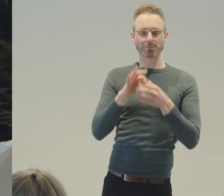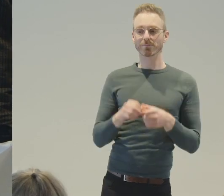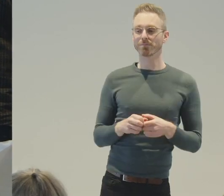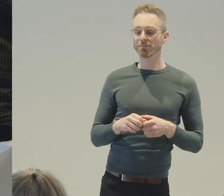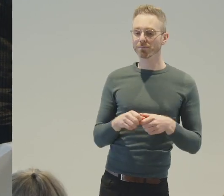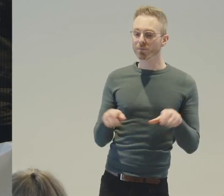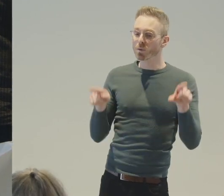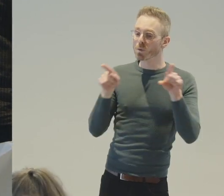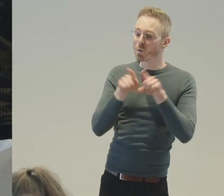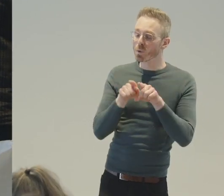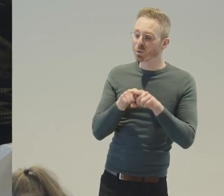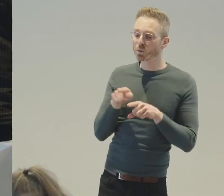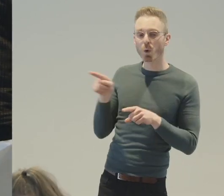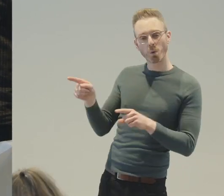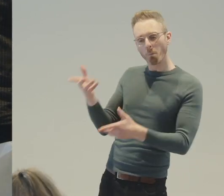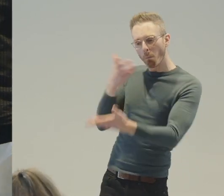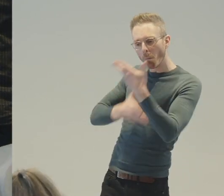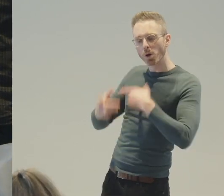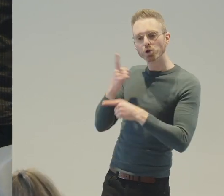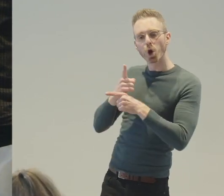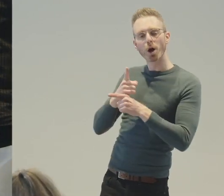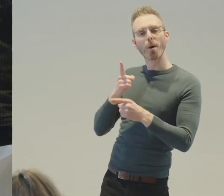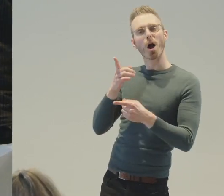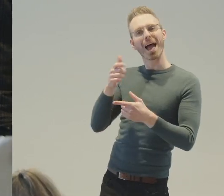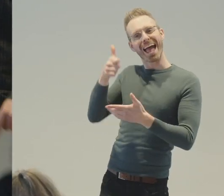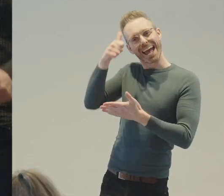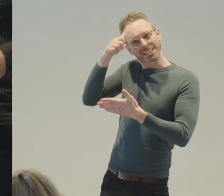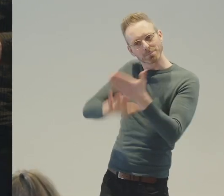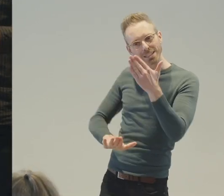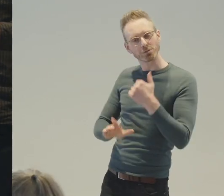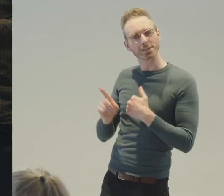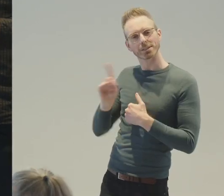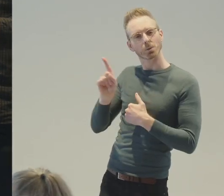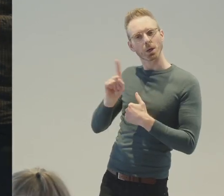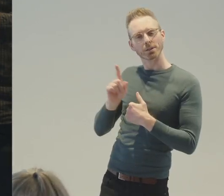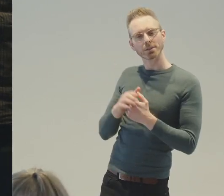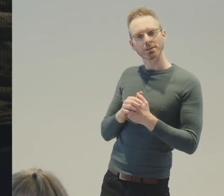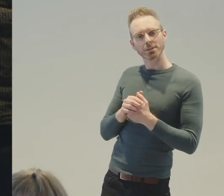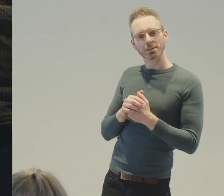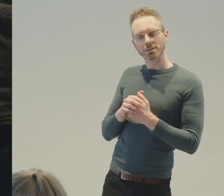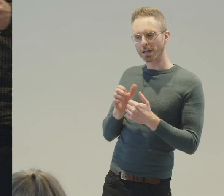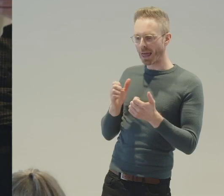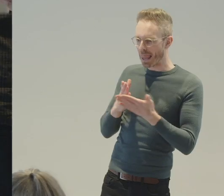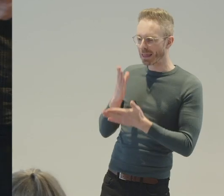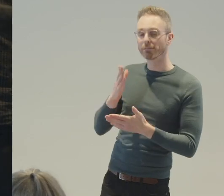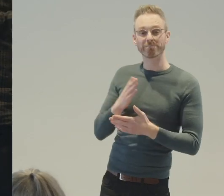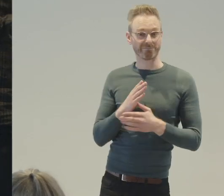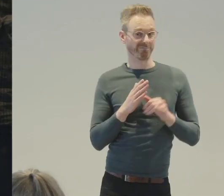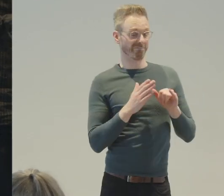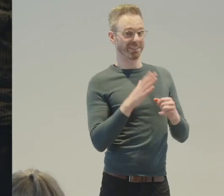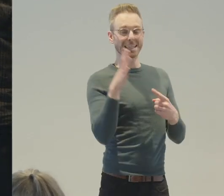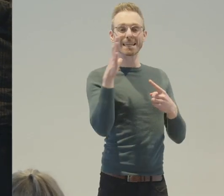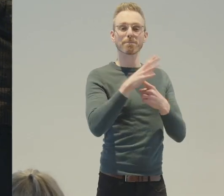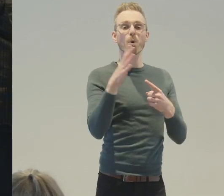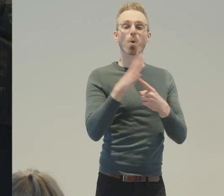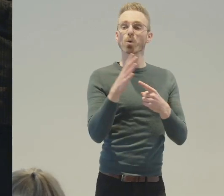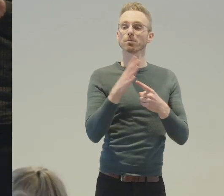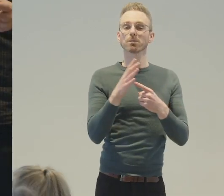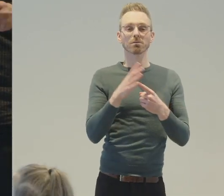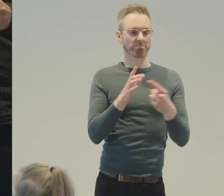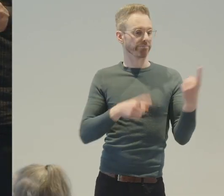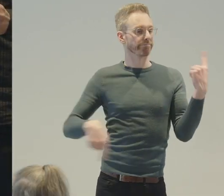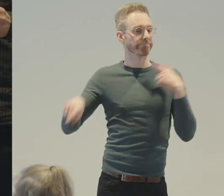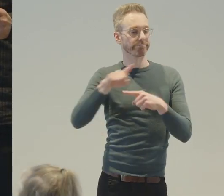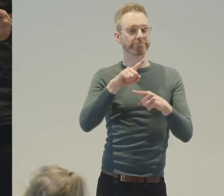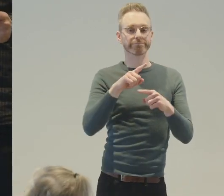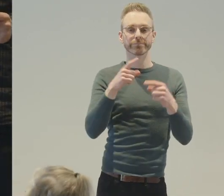We all have experience, but some of us have lived experience, and that